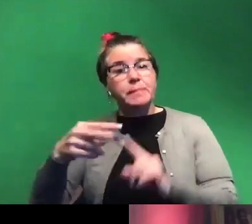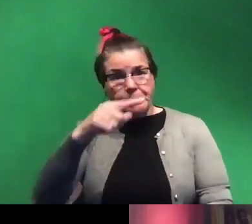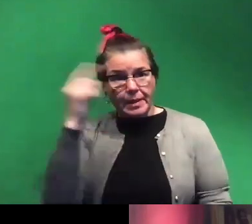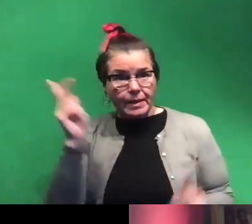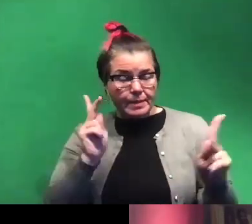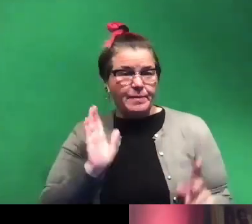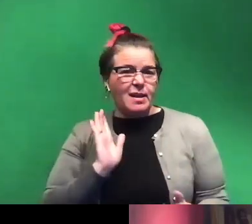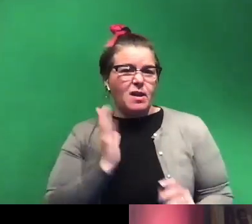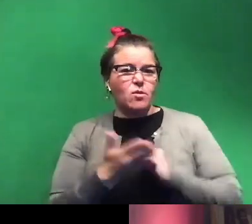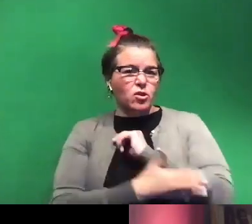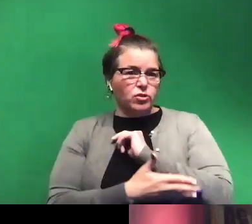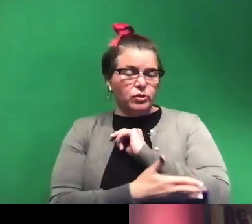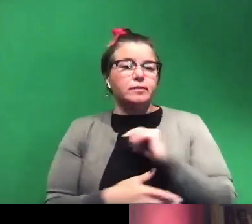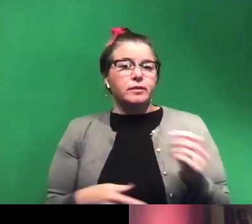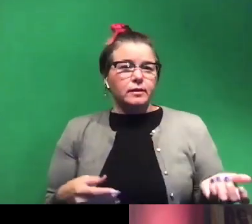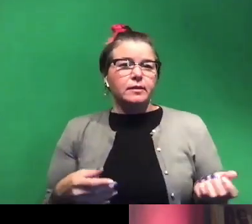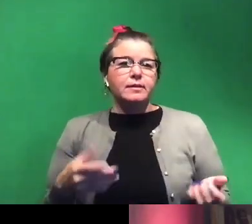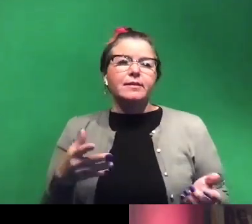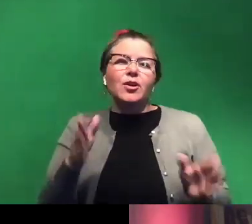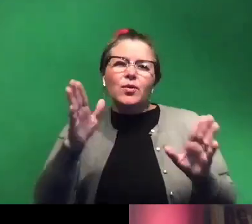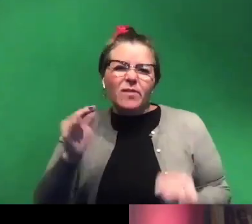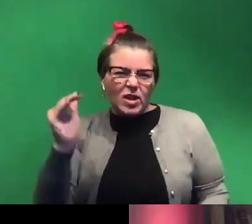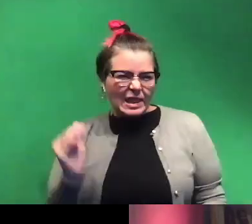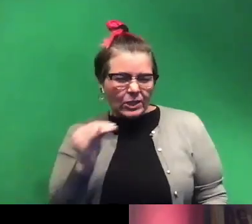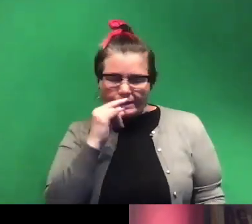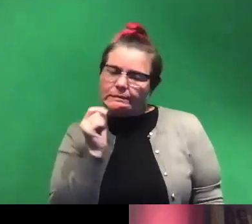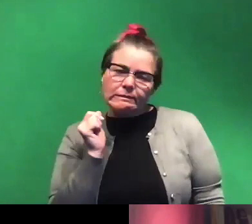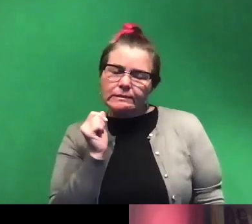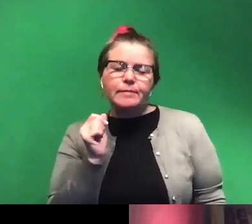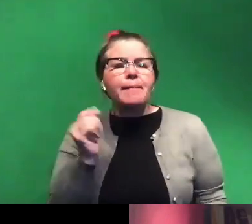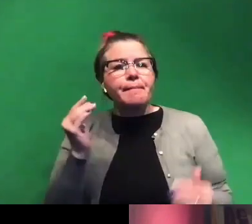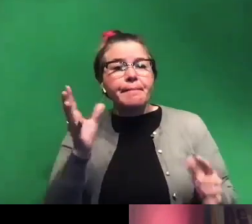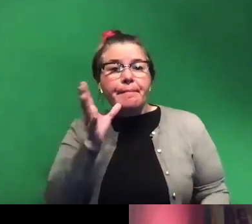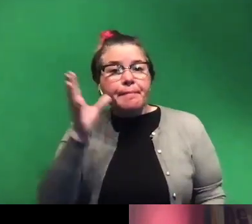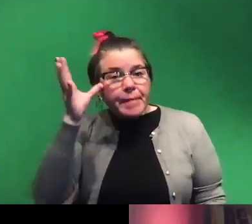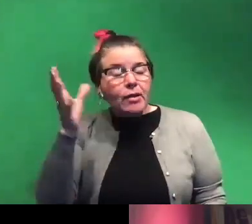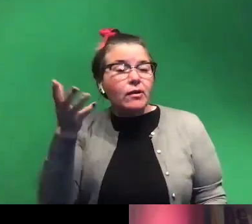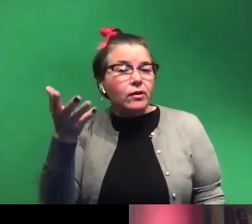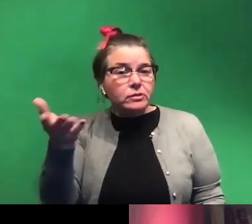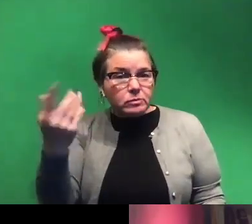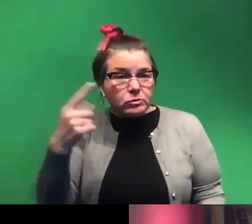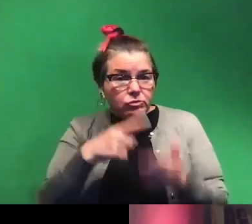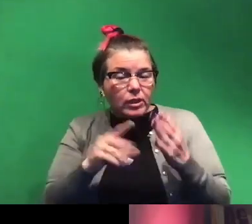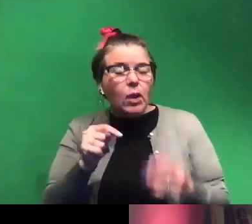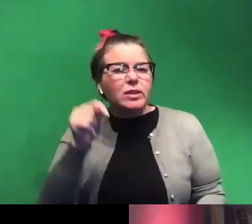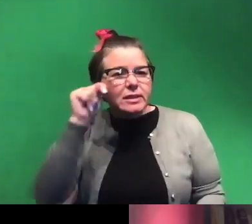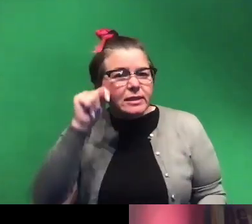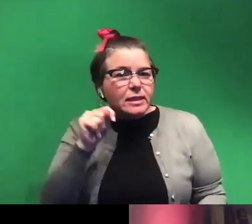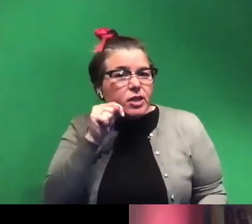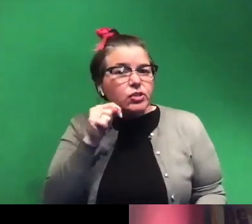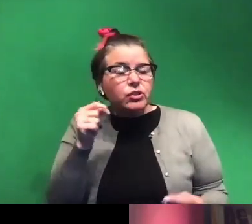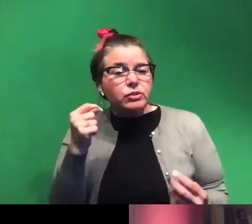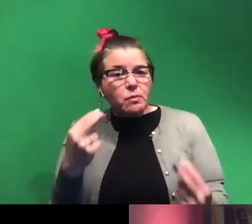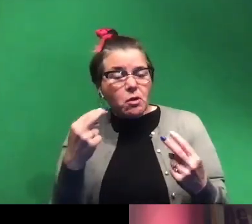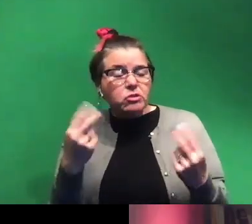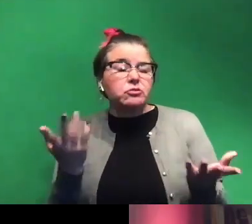country. And it may not be great for the little ones, but for any parents that are hanging out or like teens that are here